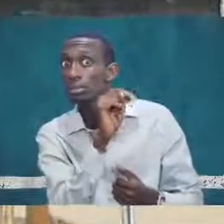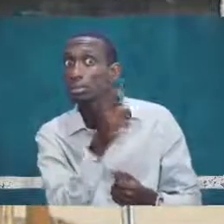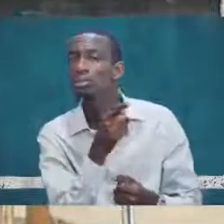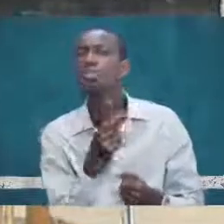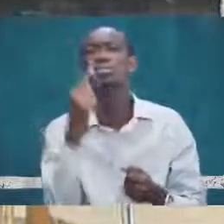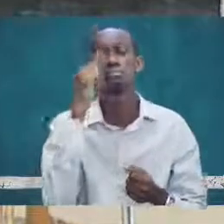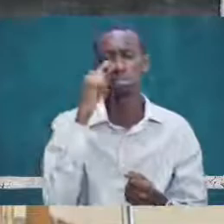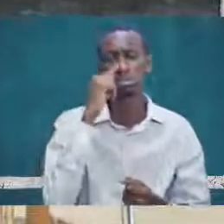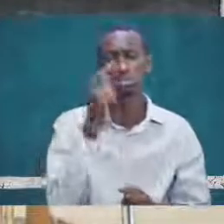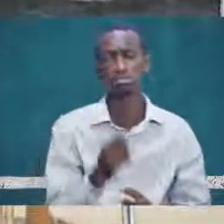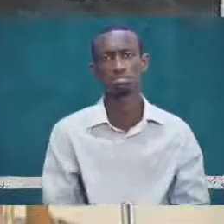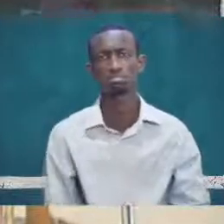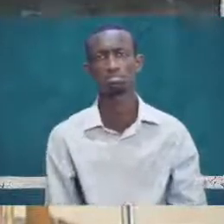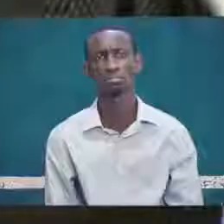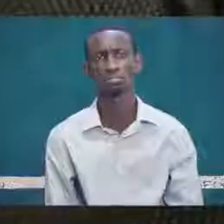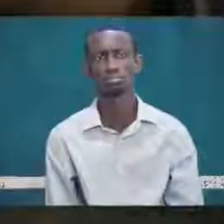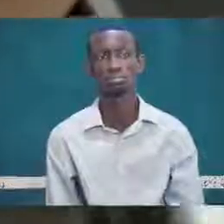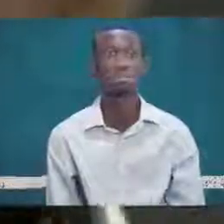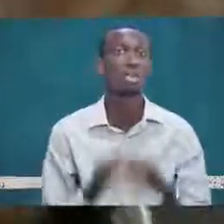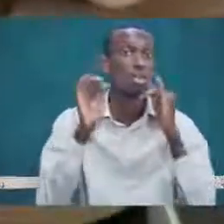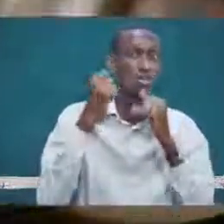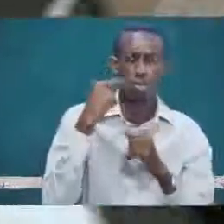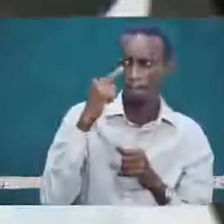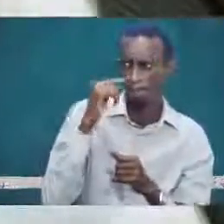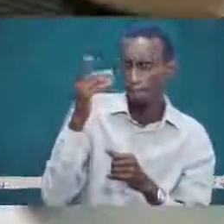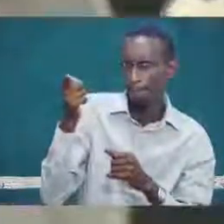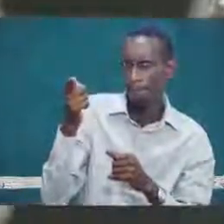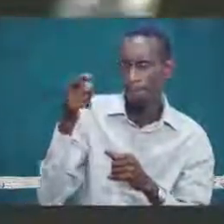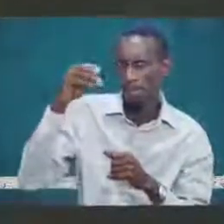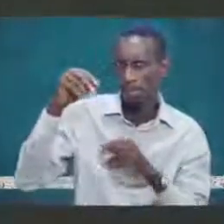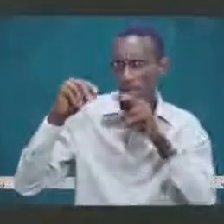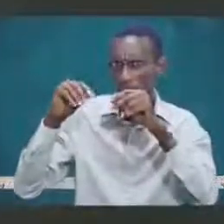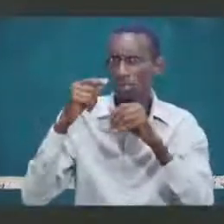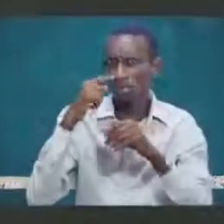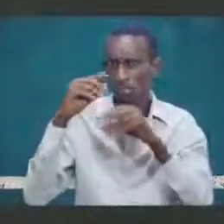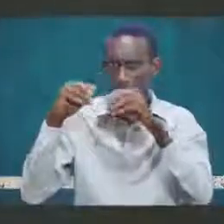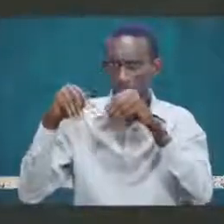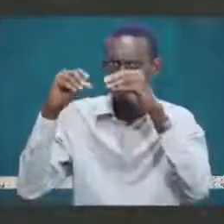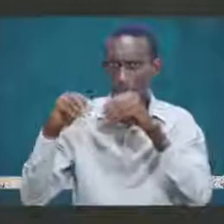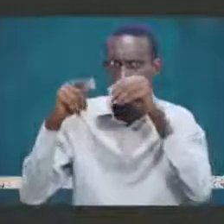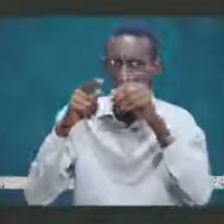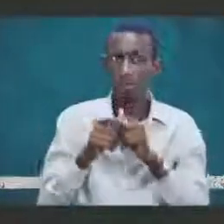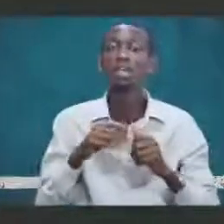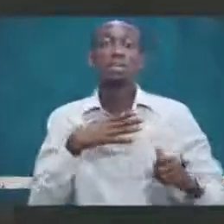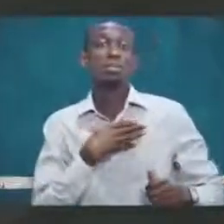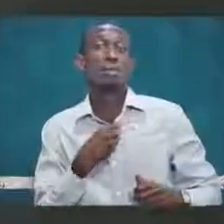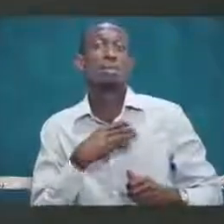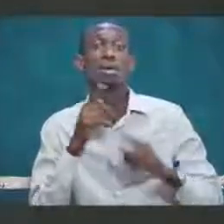substance. When you look at this substance, the yellow color will disappear